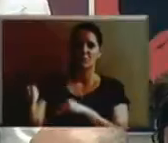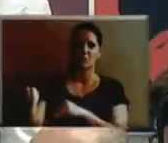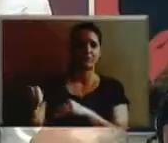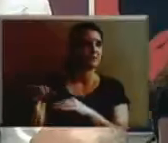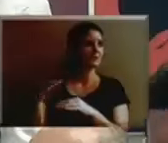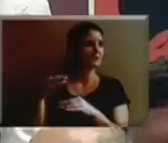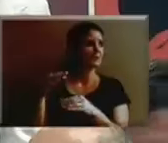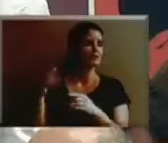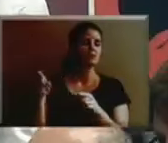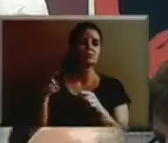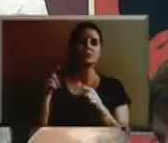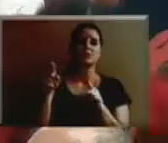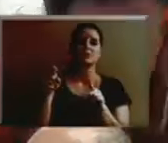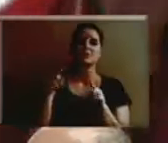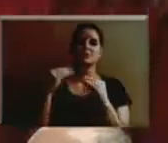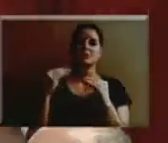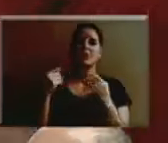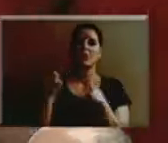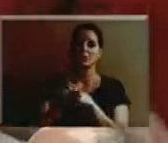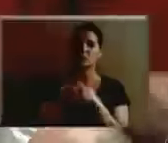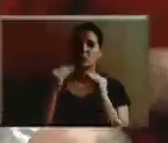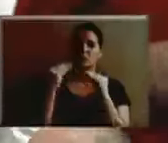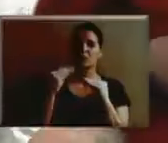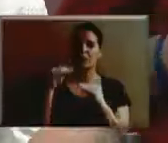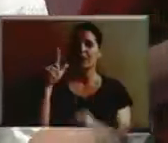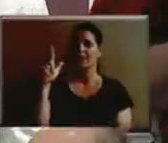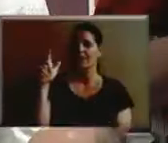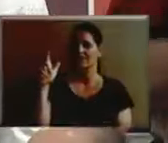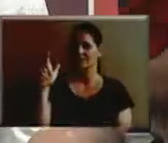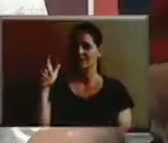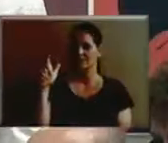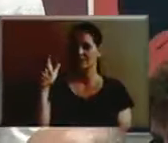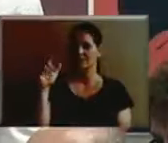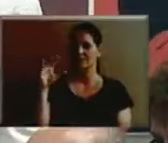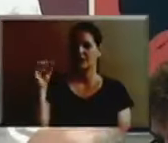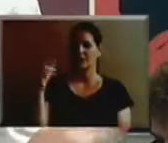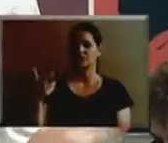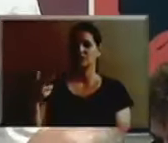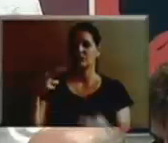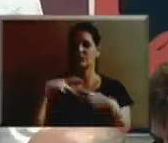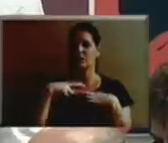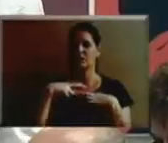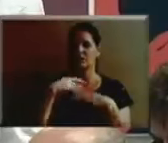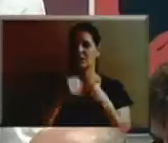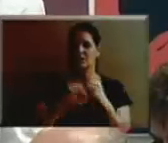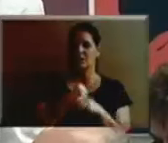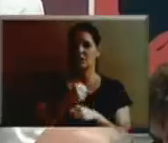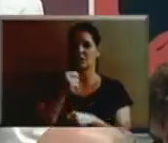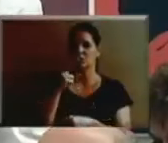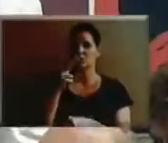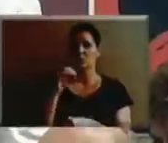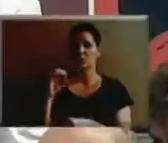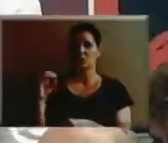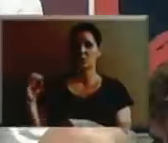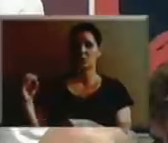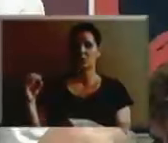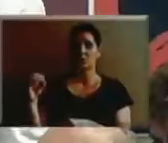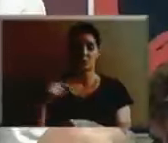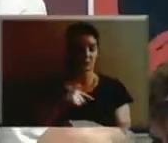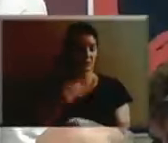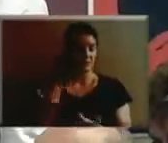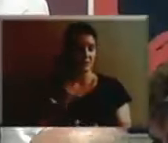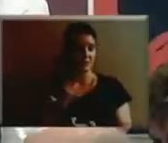taught in Lexington and became principal at Letcher County, where she retired in 2000. So she is here